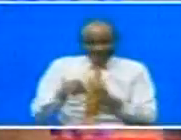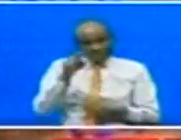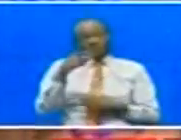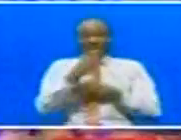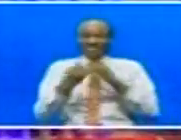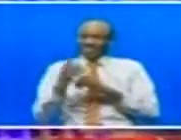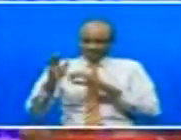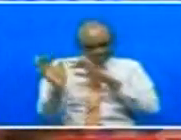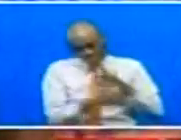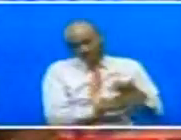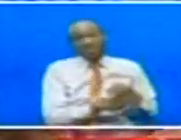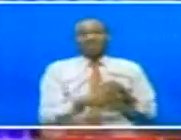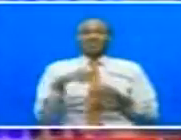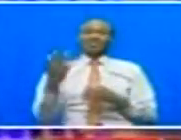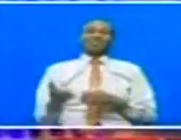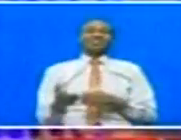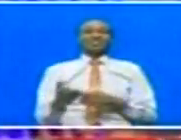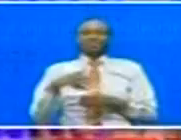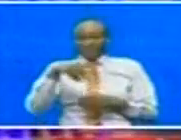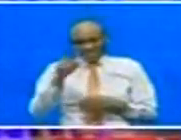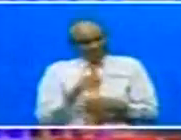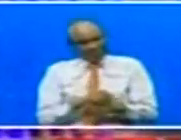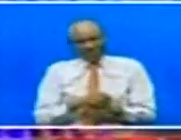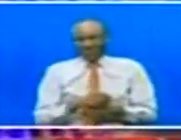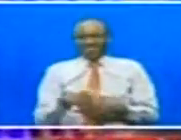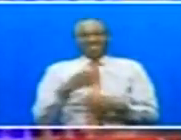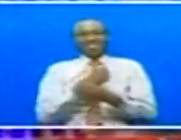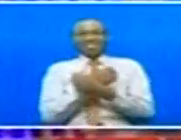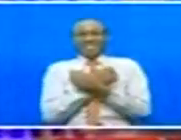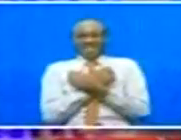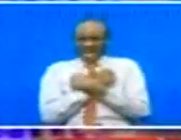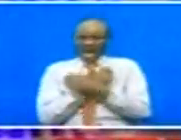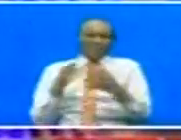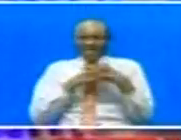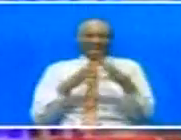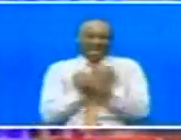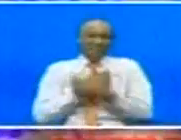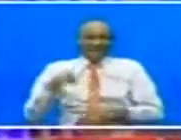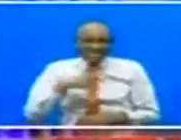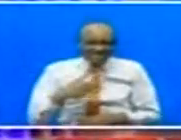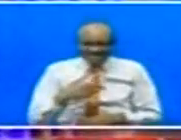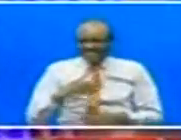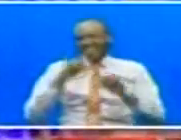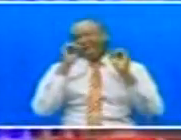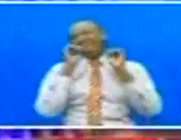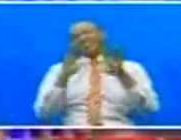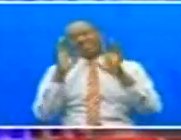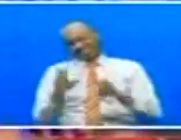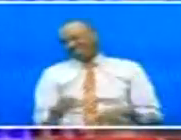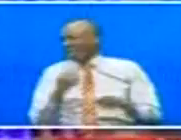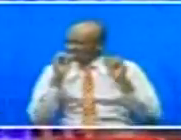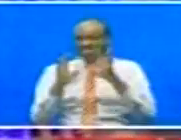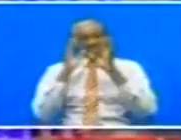country. So there is no love by the Americans towards Kenya. Let's just make it